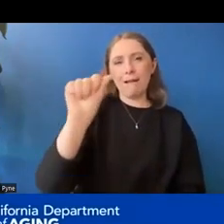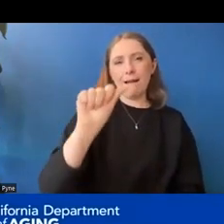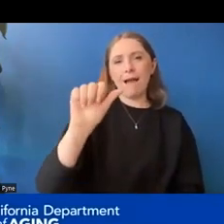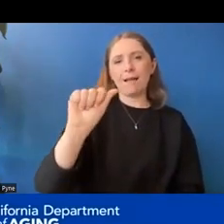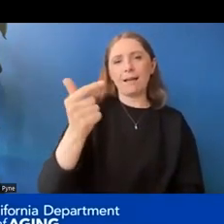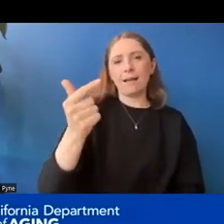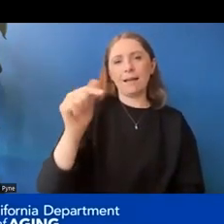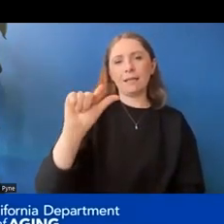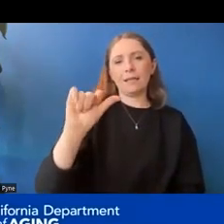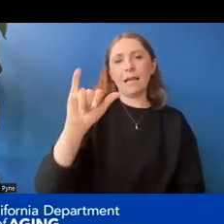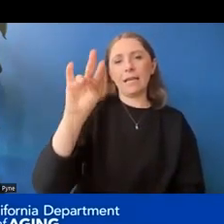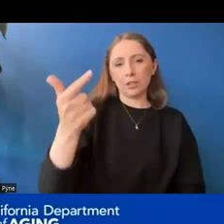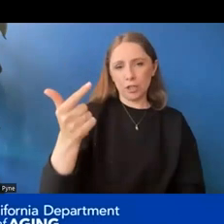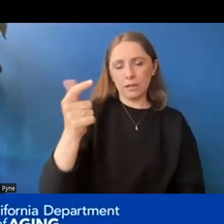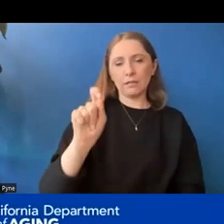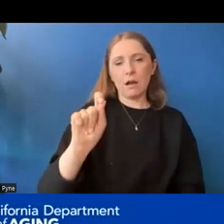ENGAGE at